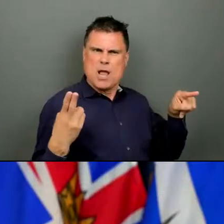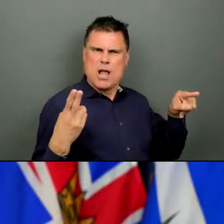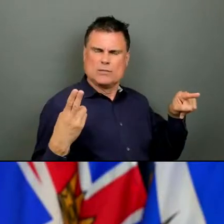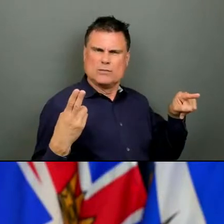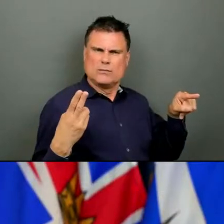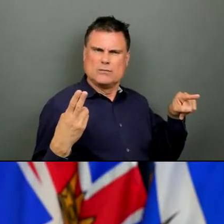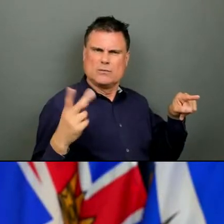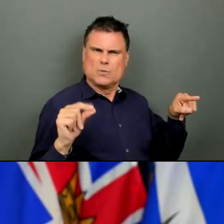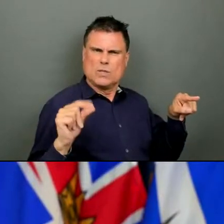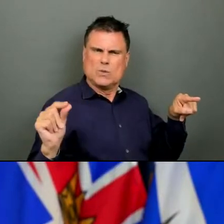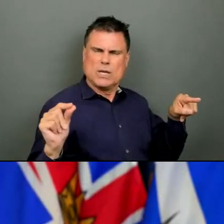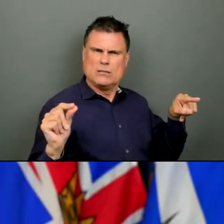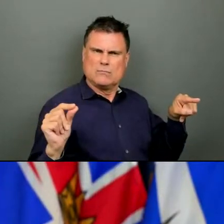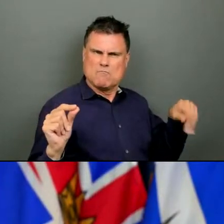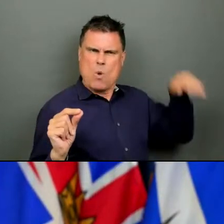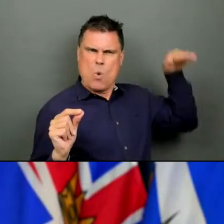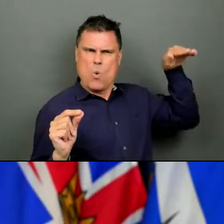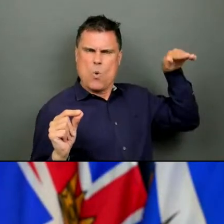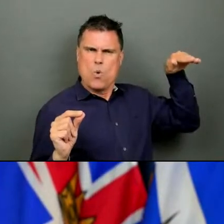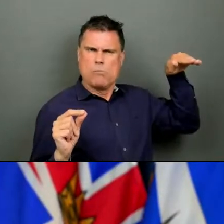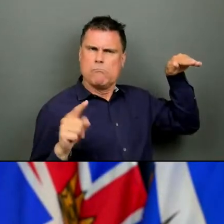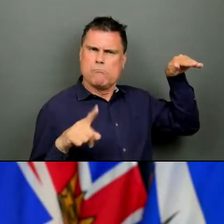2020, which was